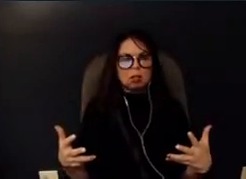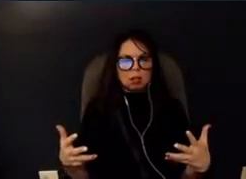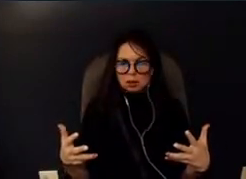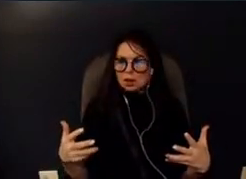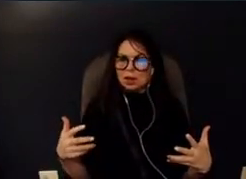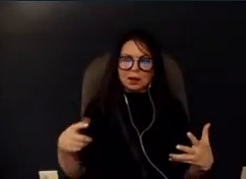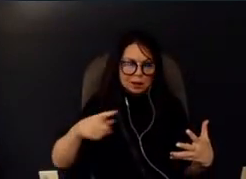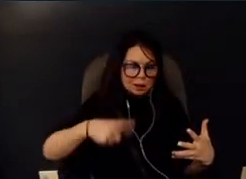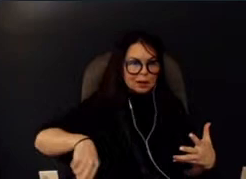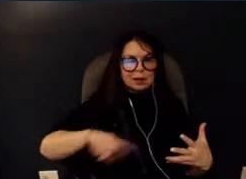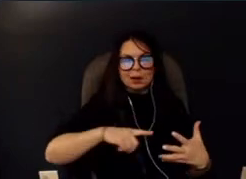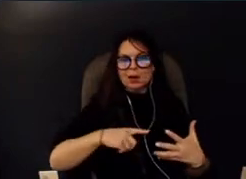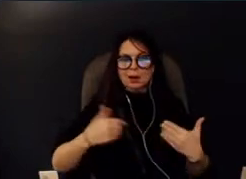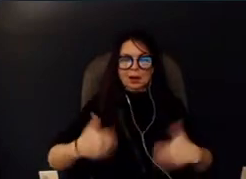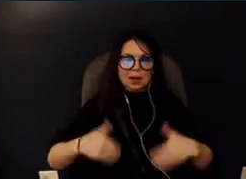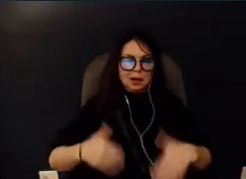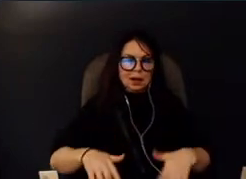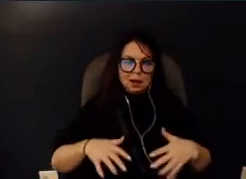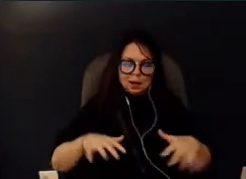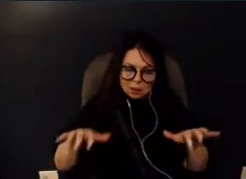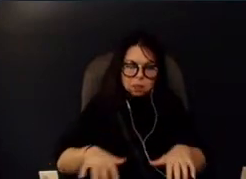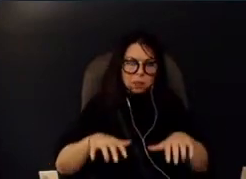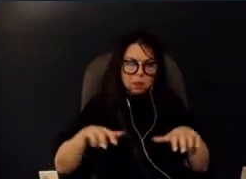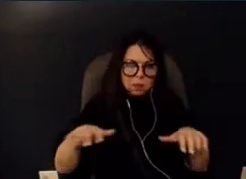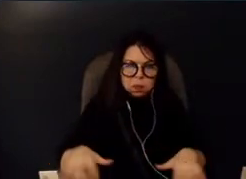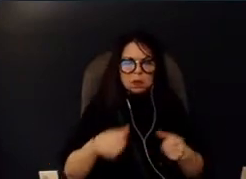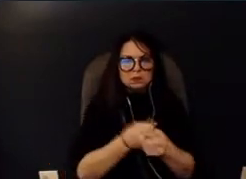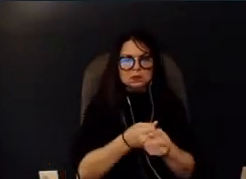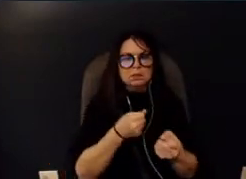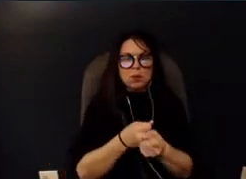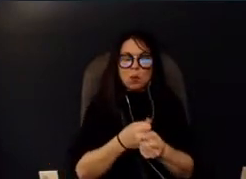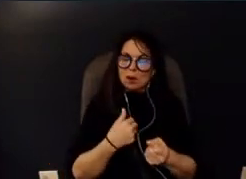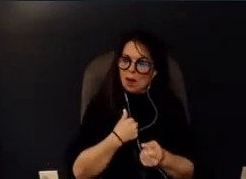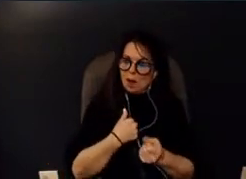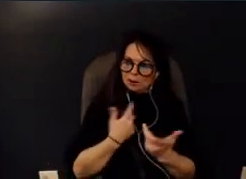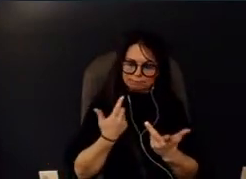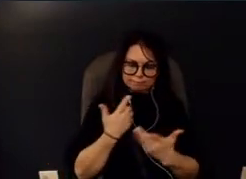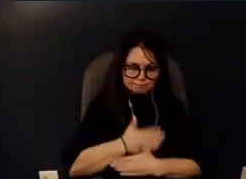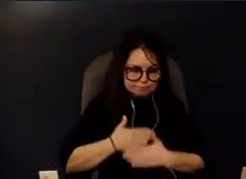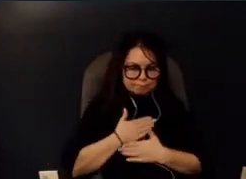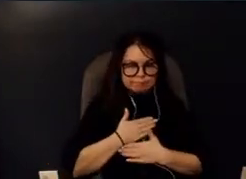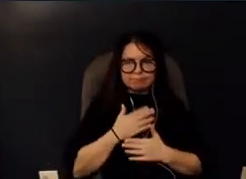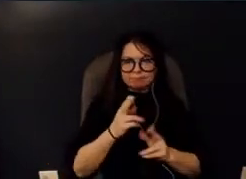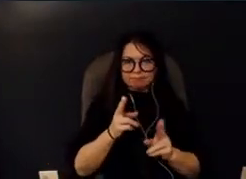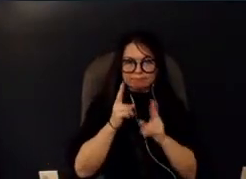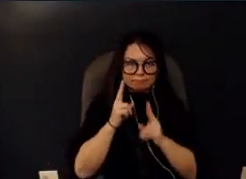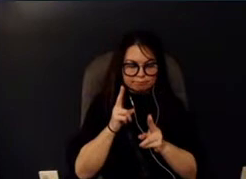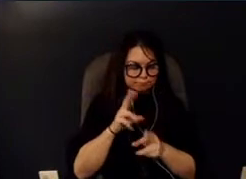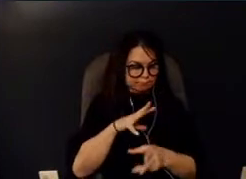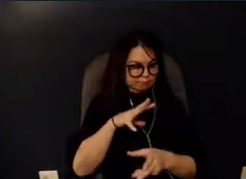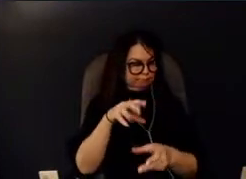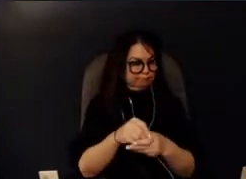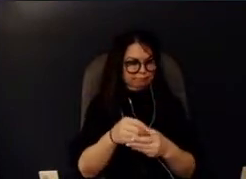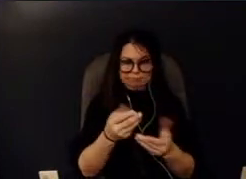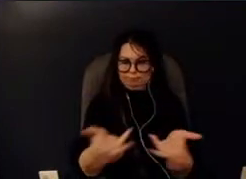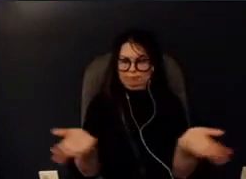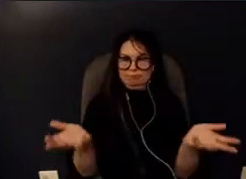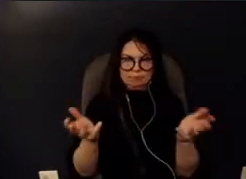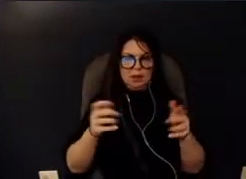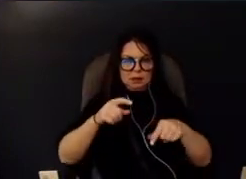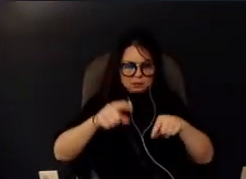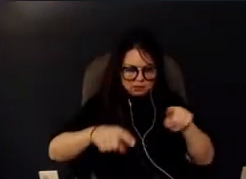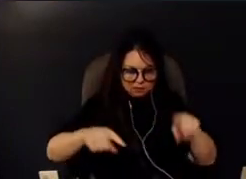community. And I'm really grateful to be a part of such a diverse and caring group of people